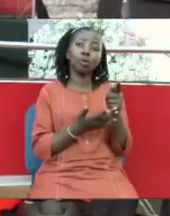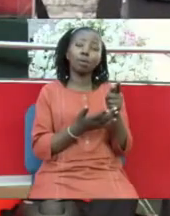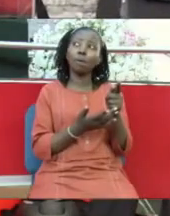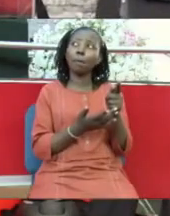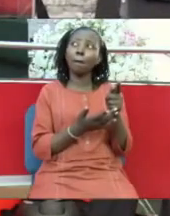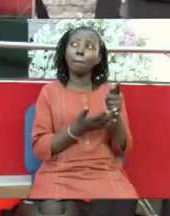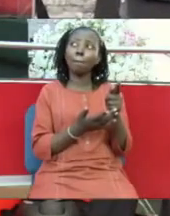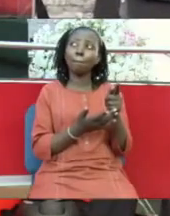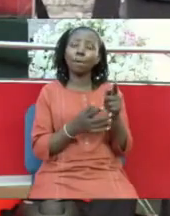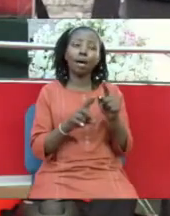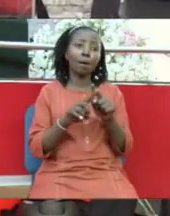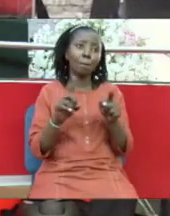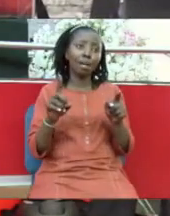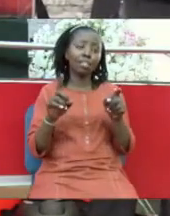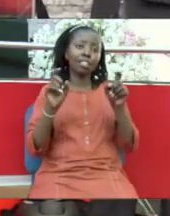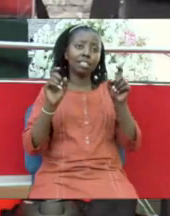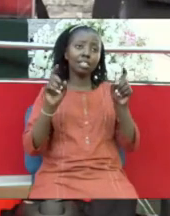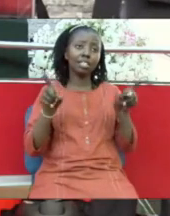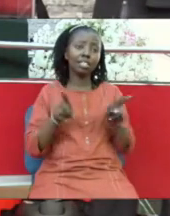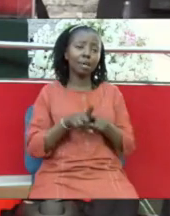strength you have built in yourself.